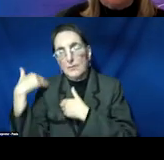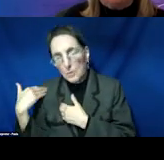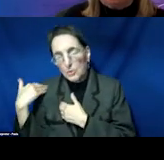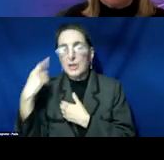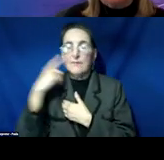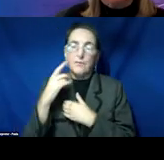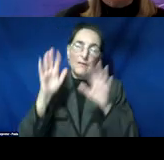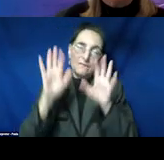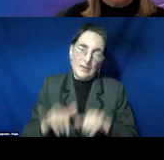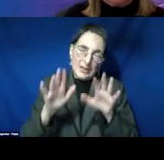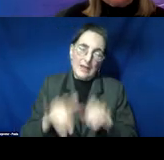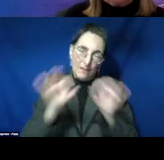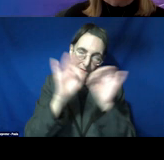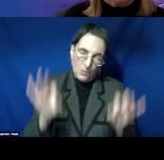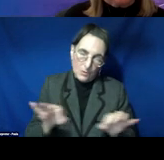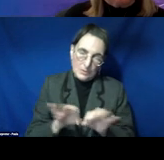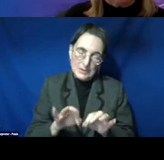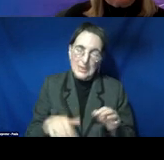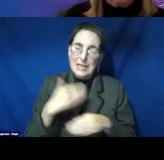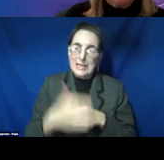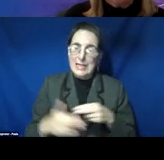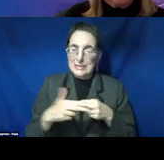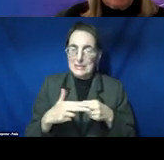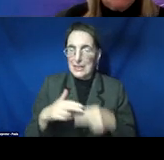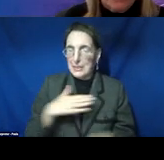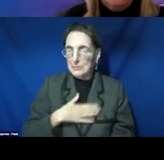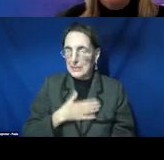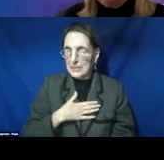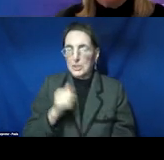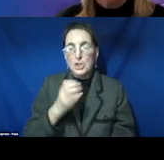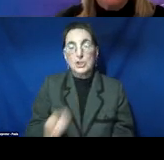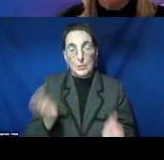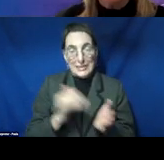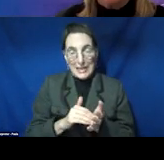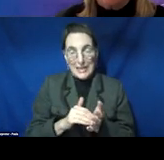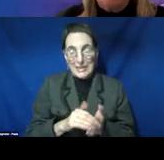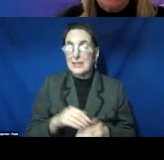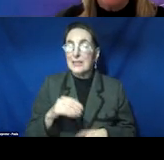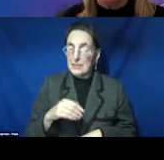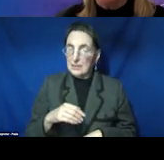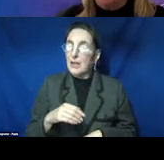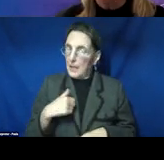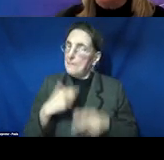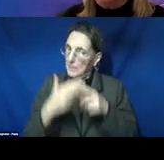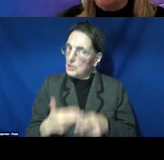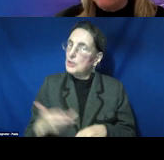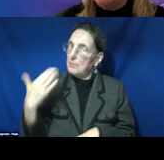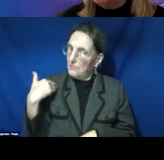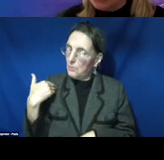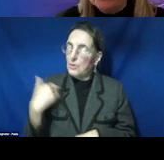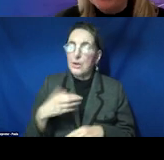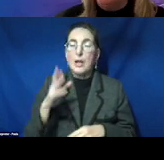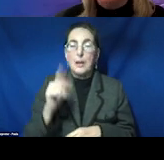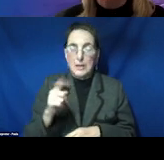these forms. Next slide, please. So again, this is something that I've mentioned before, but